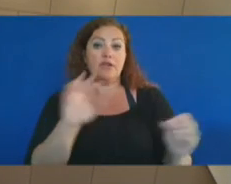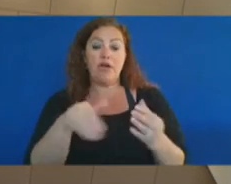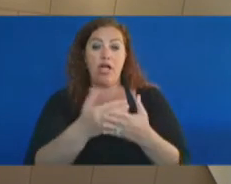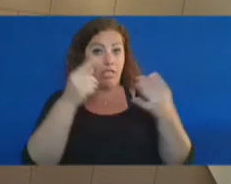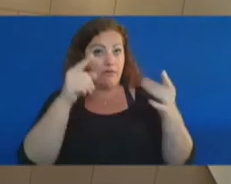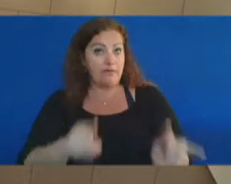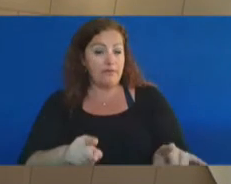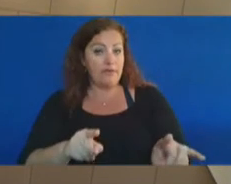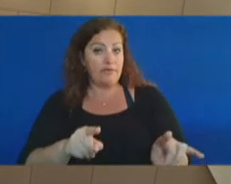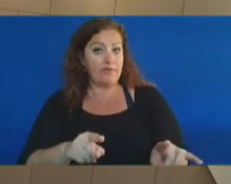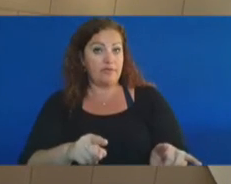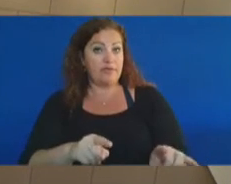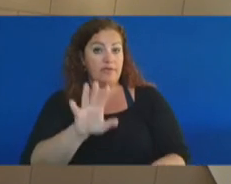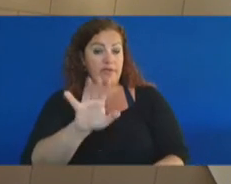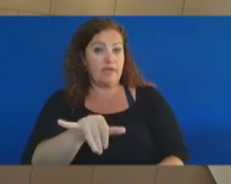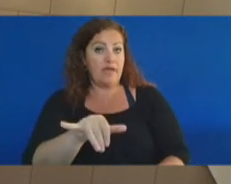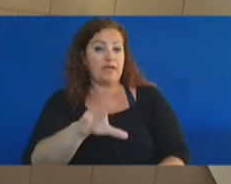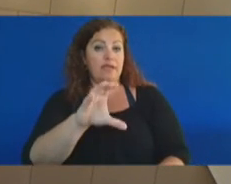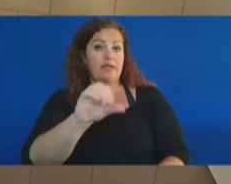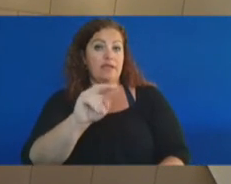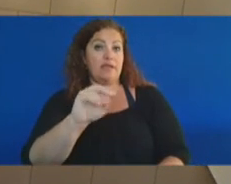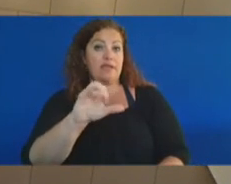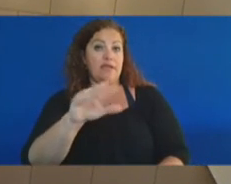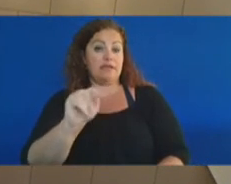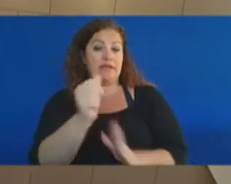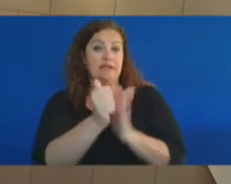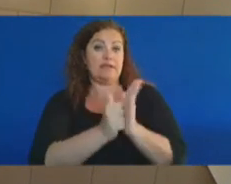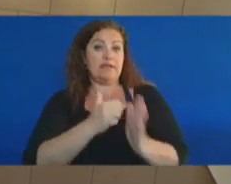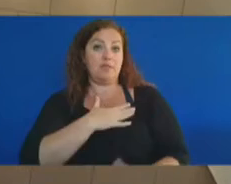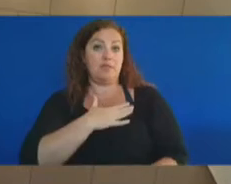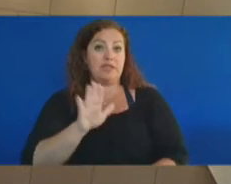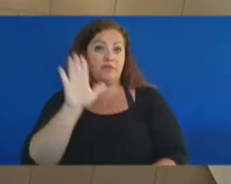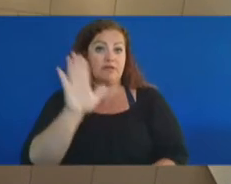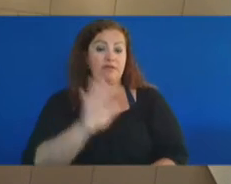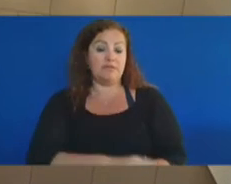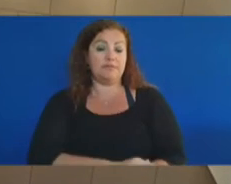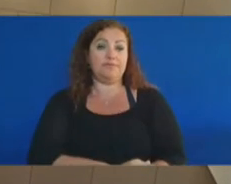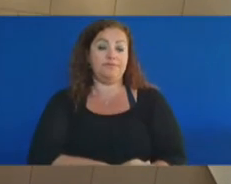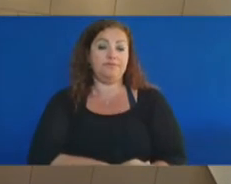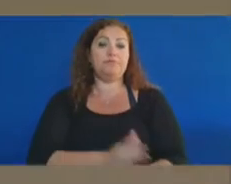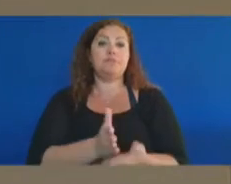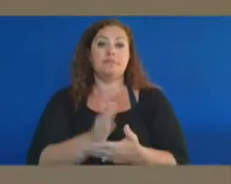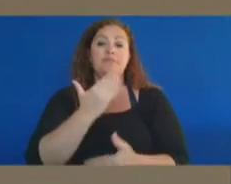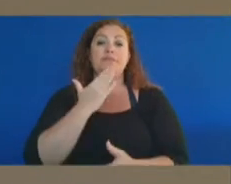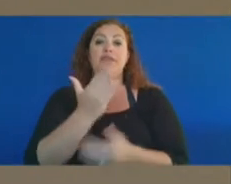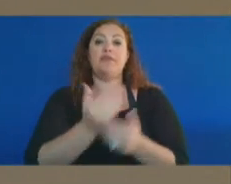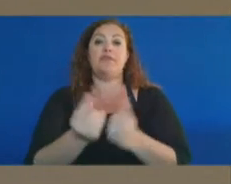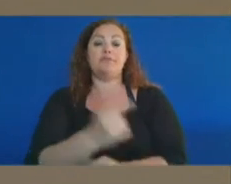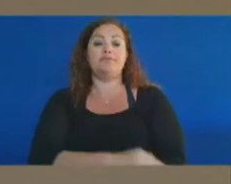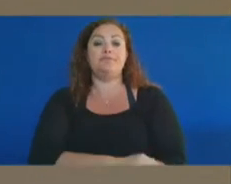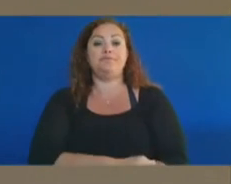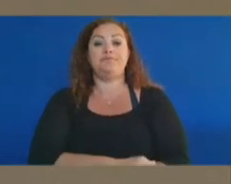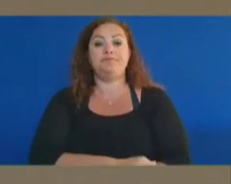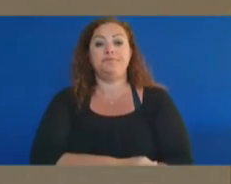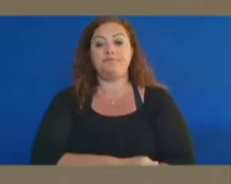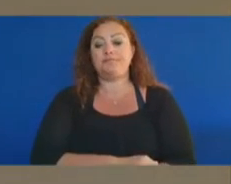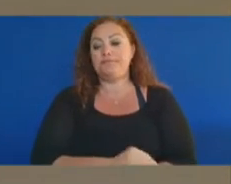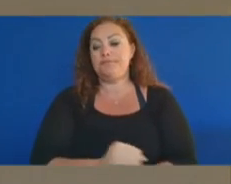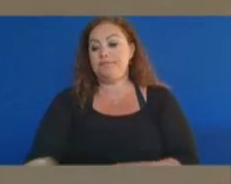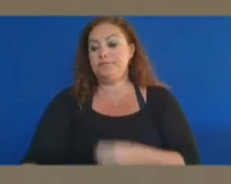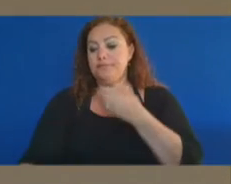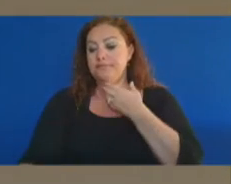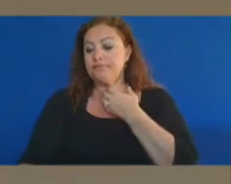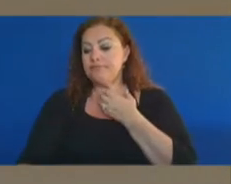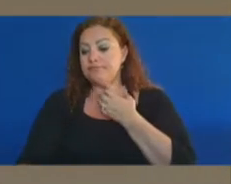the consent agenda please raise your hands all right thank you everyone the next